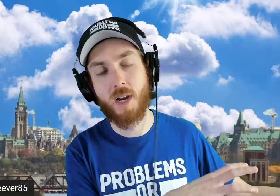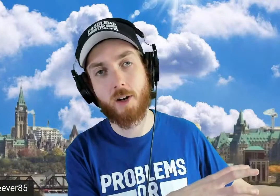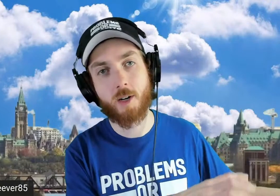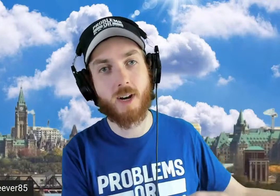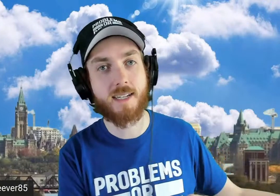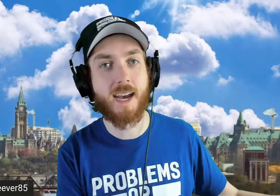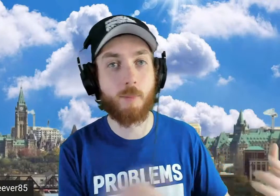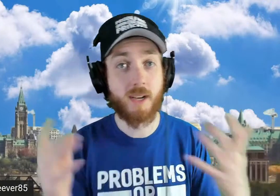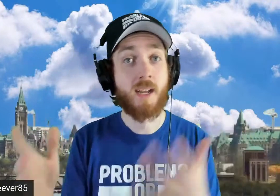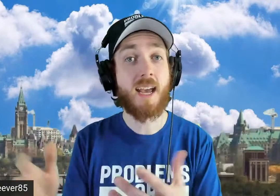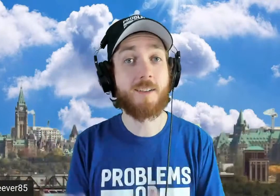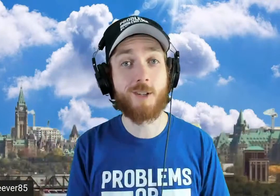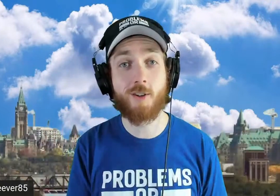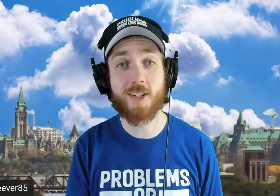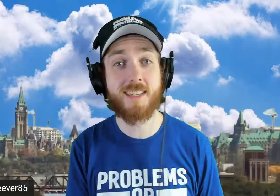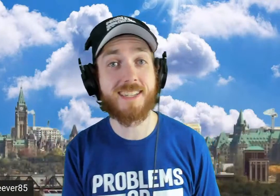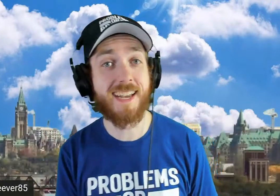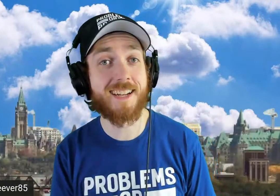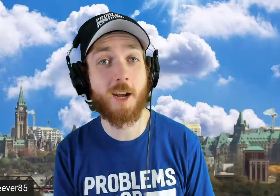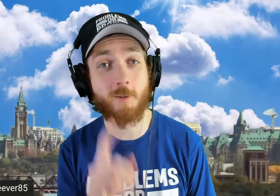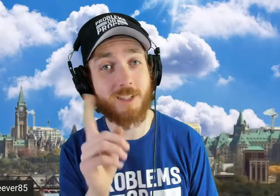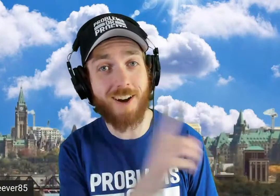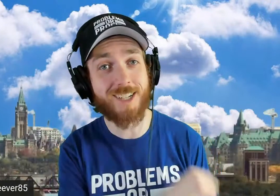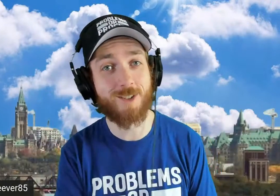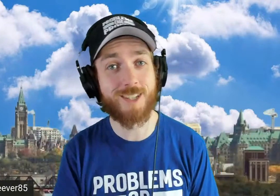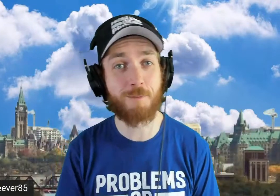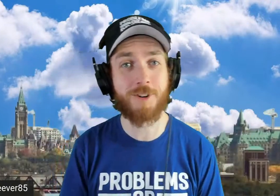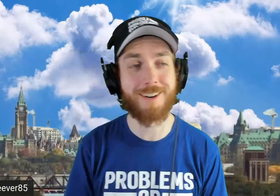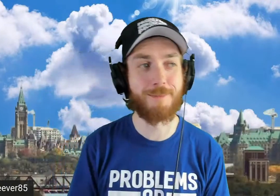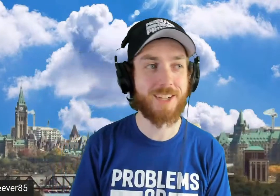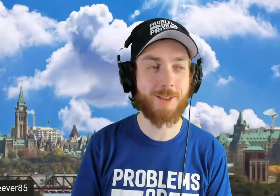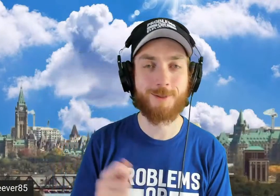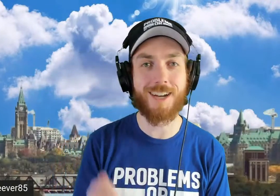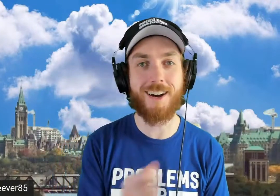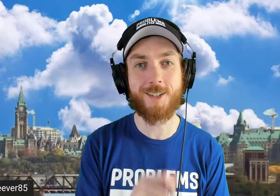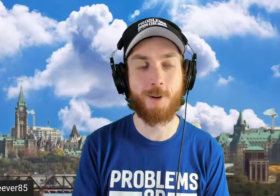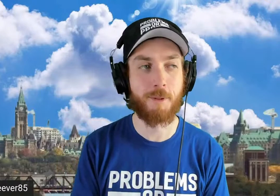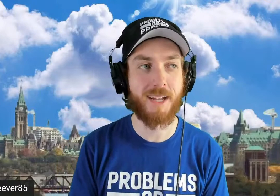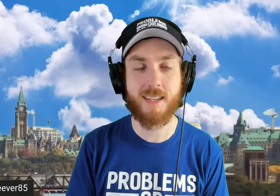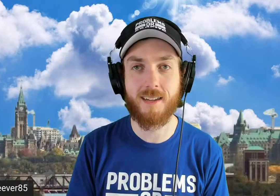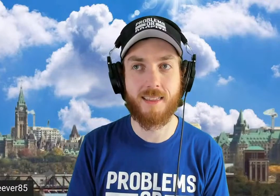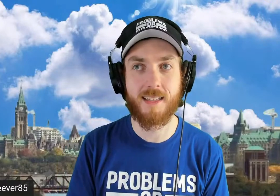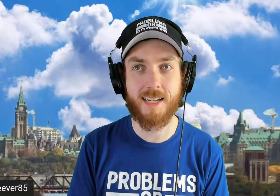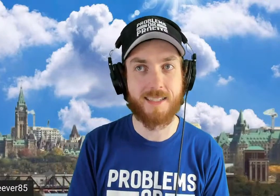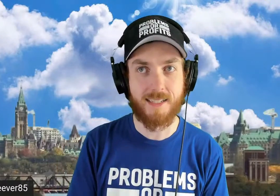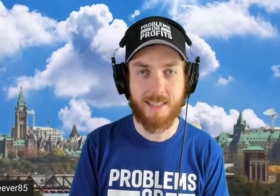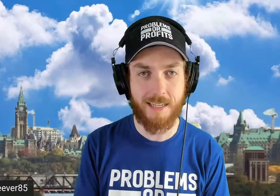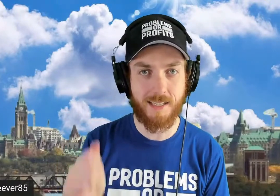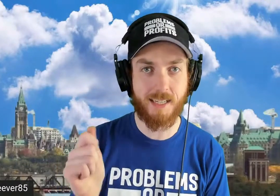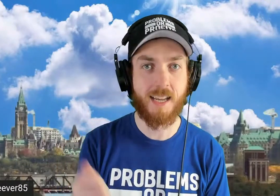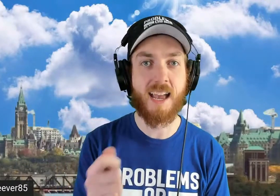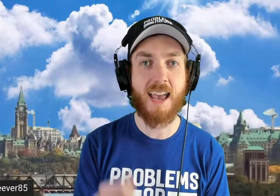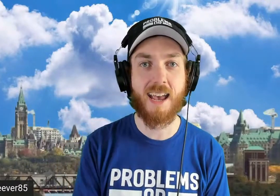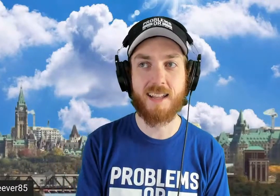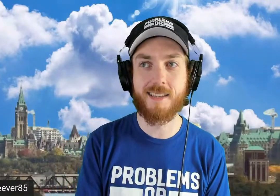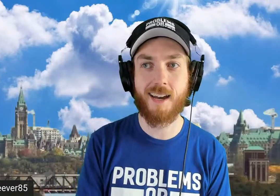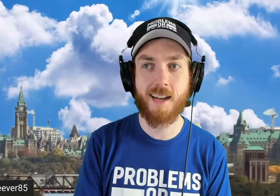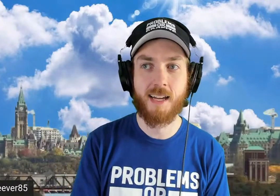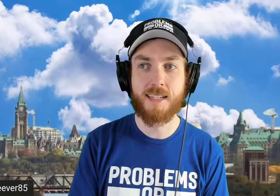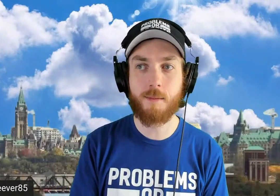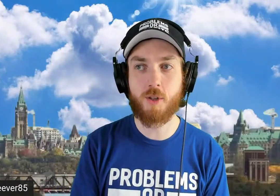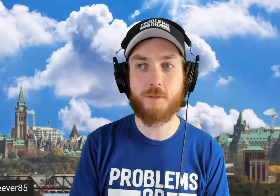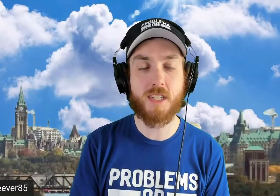to America right now. But hey, if you go look into Canada, it was also a temporary measure that was also implemented in the 19-teens